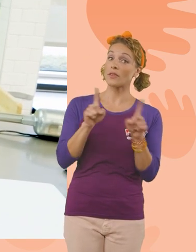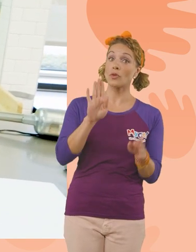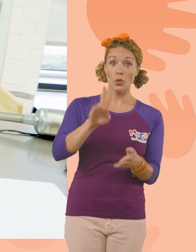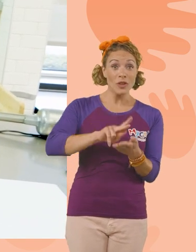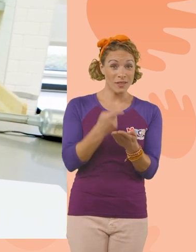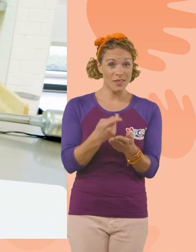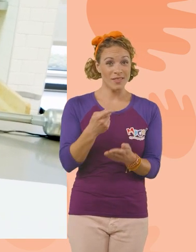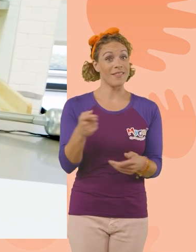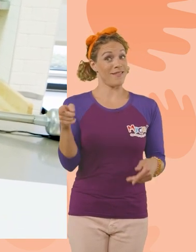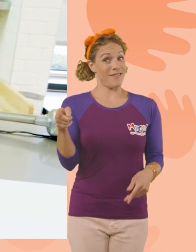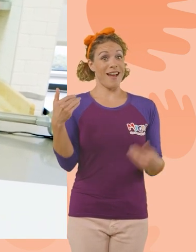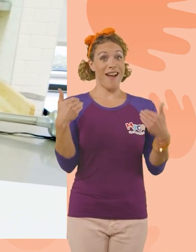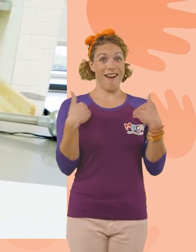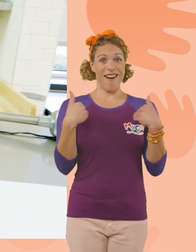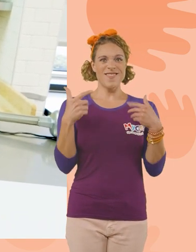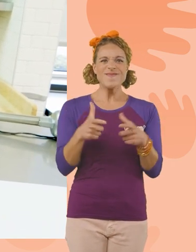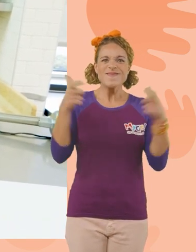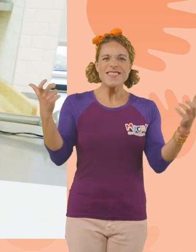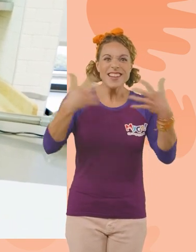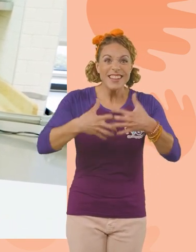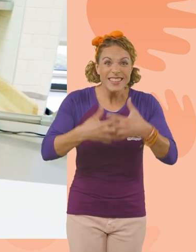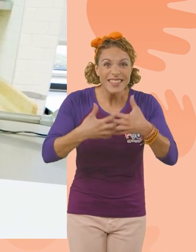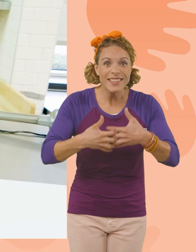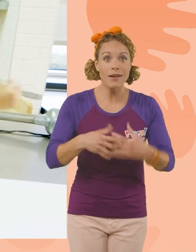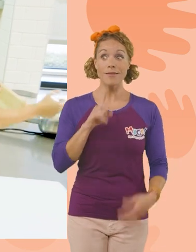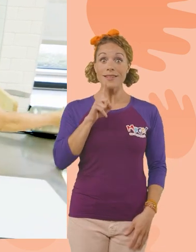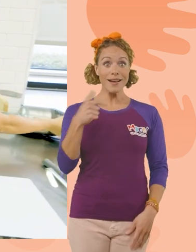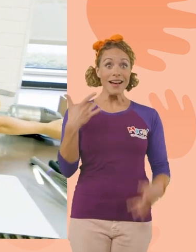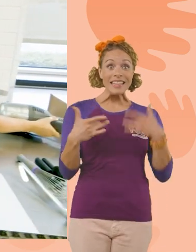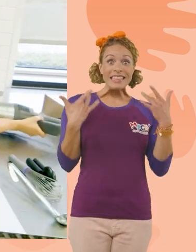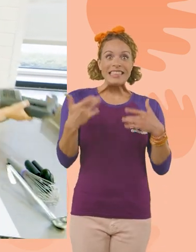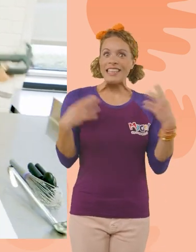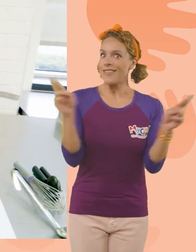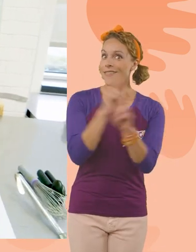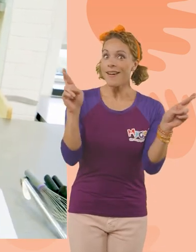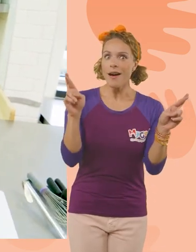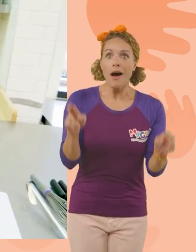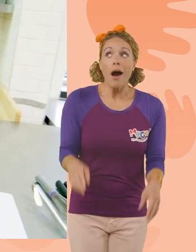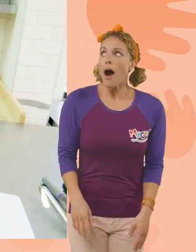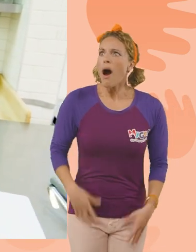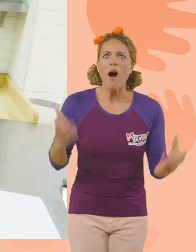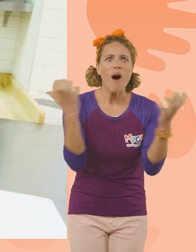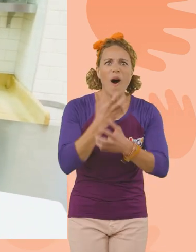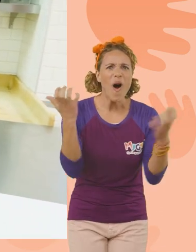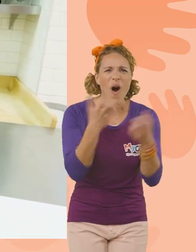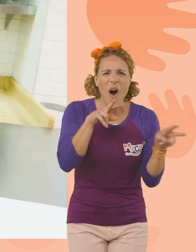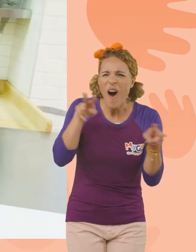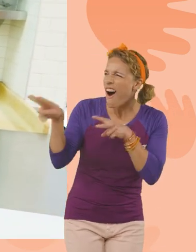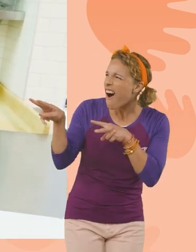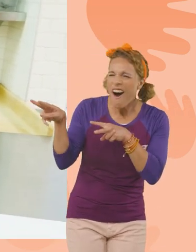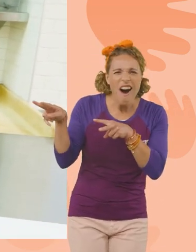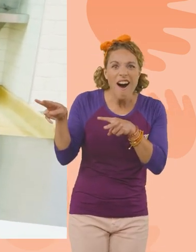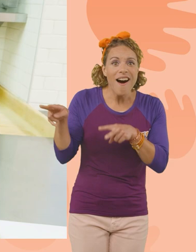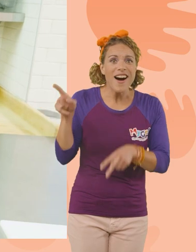your kitchen is we have some big equipment we use here. Really? I'm excited. Whoa, look